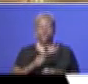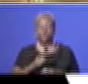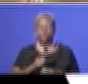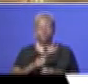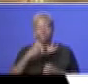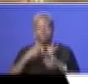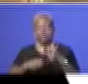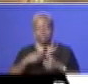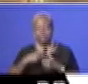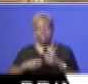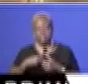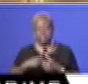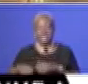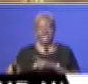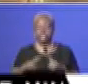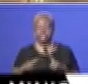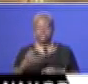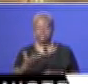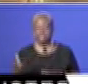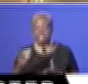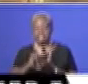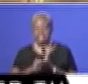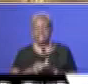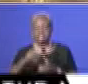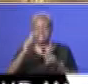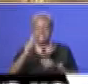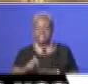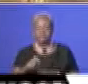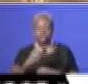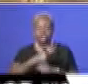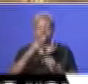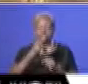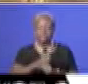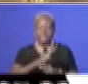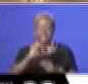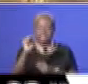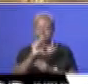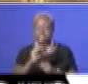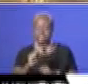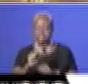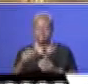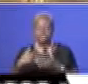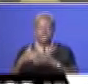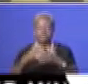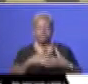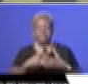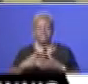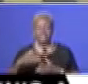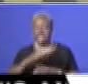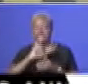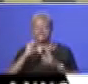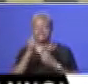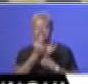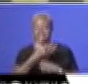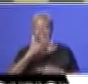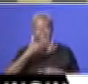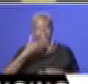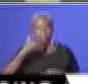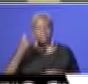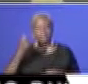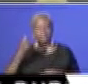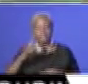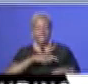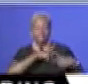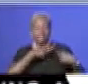discussions, and do the things that are necessary to make systems, communities, and societies better. Again, at the heart of